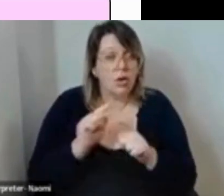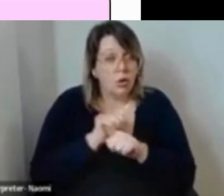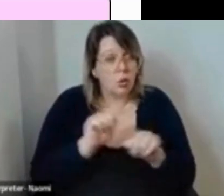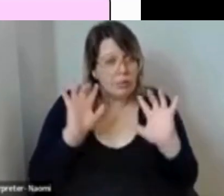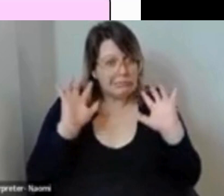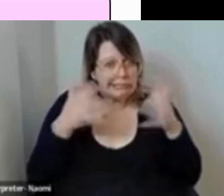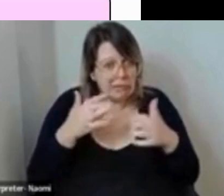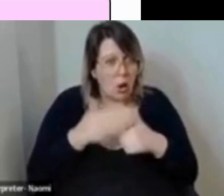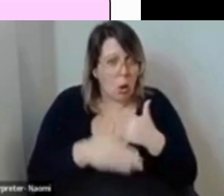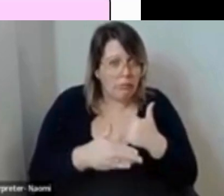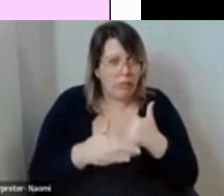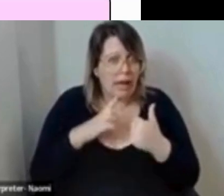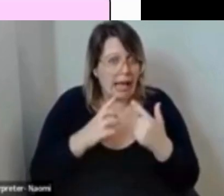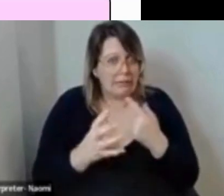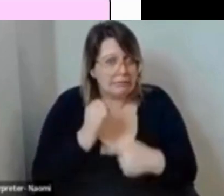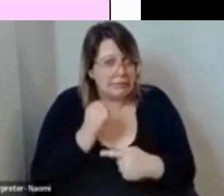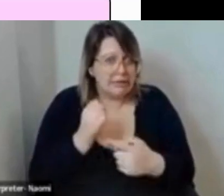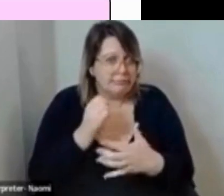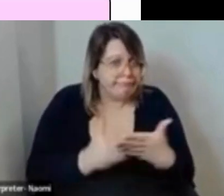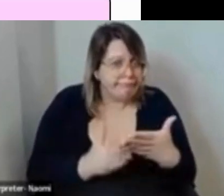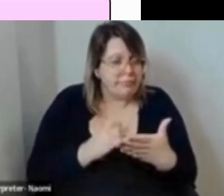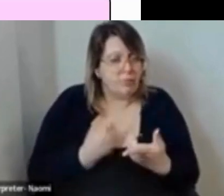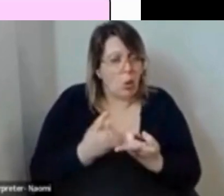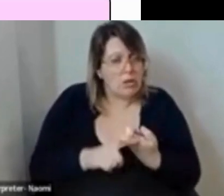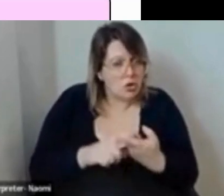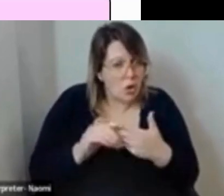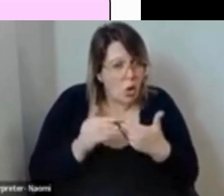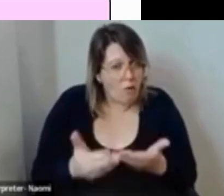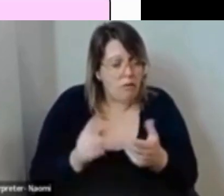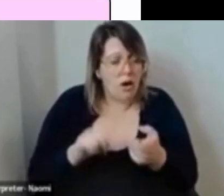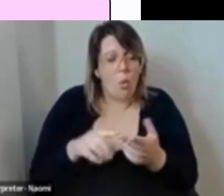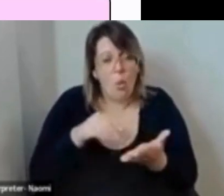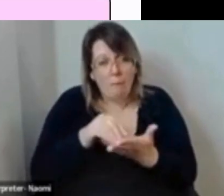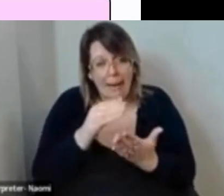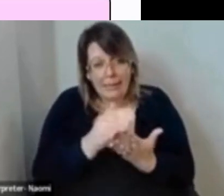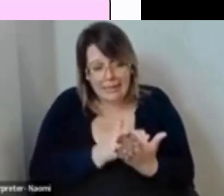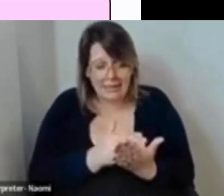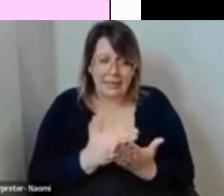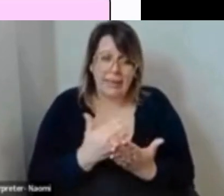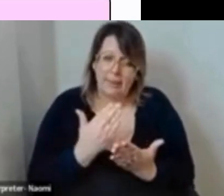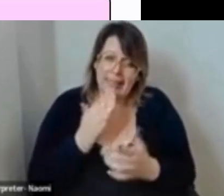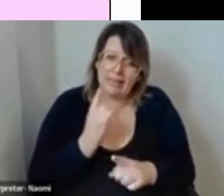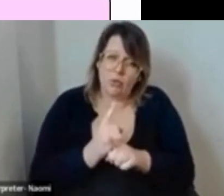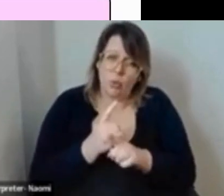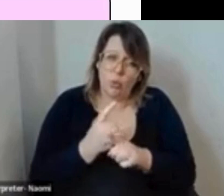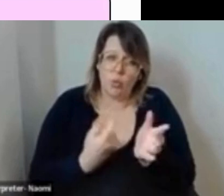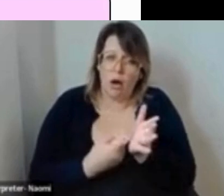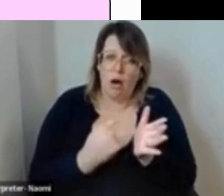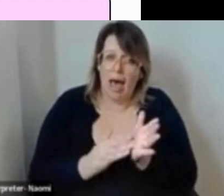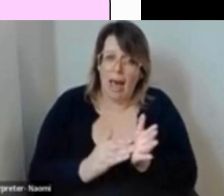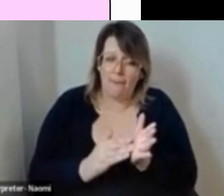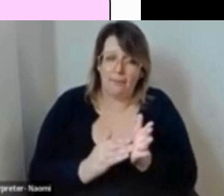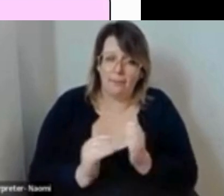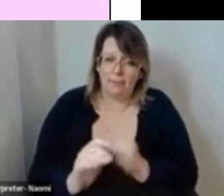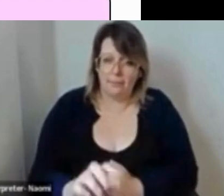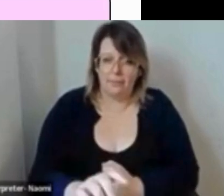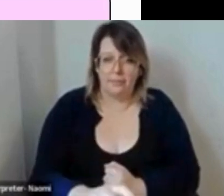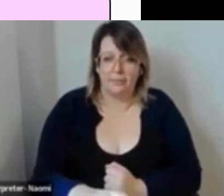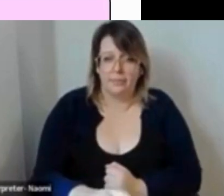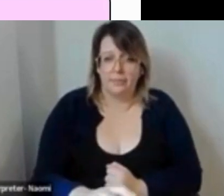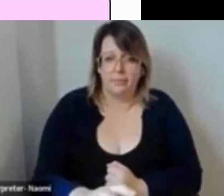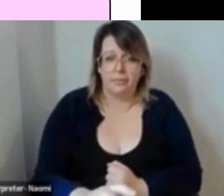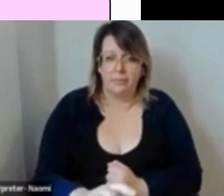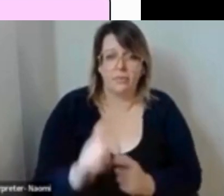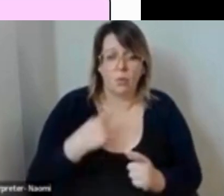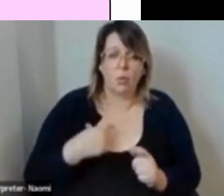meeting your conditional offer or any of the payment conditions, then please do talk to your relationship manager about this. There are also